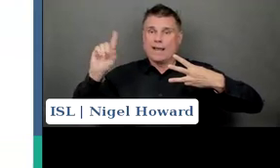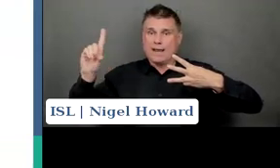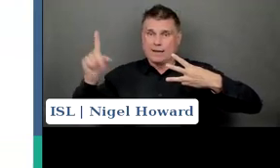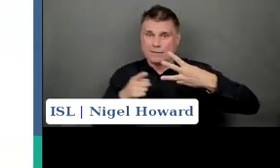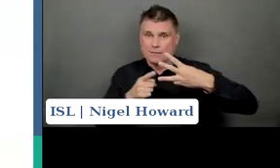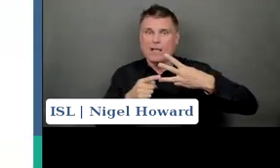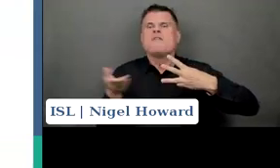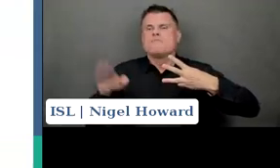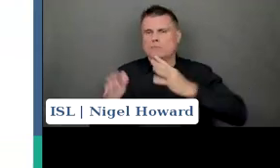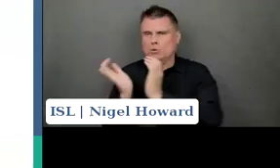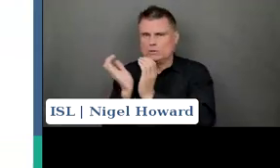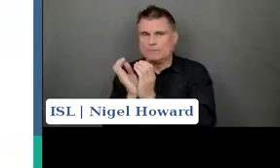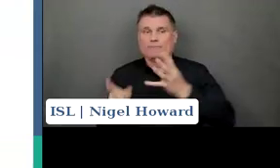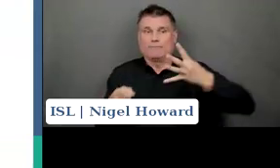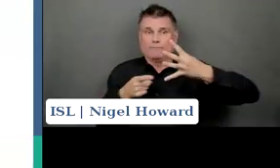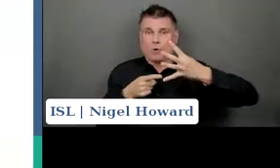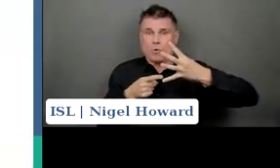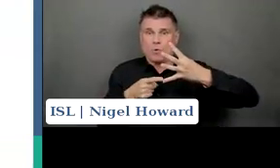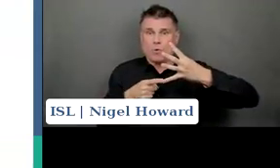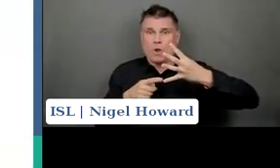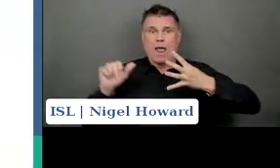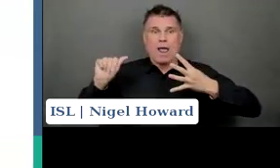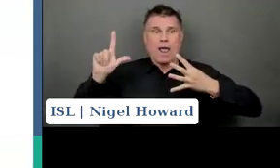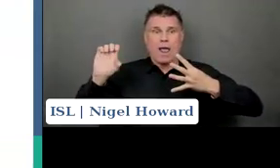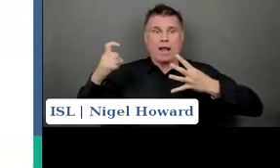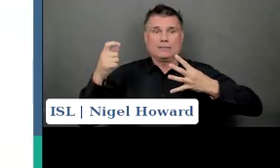Barrantes, Senior Social